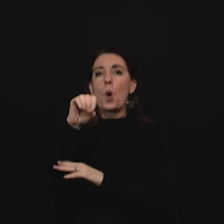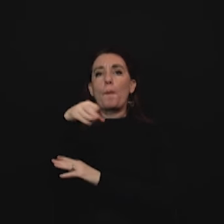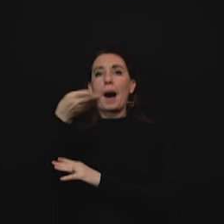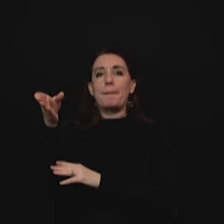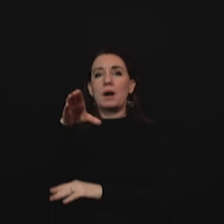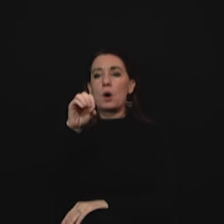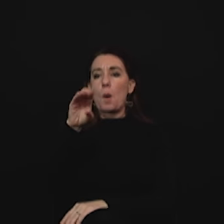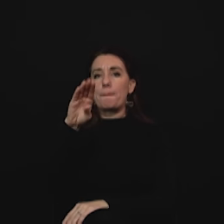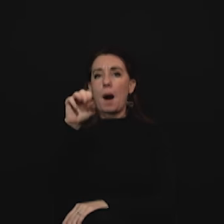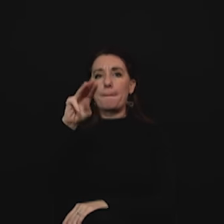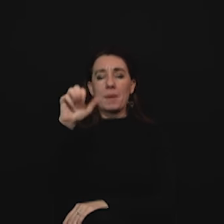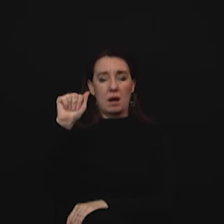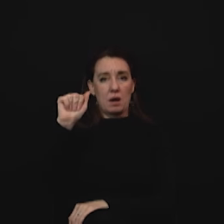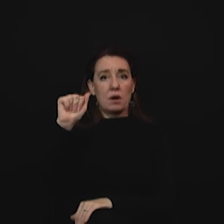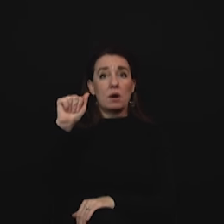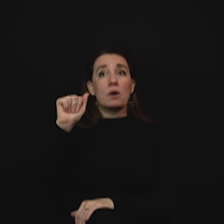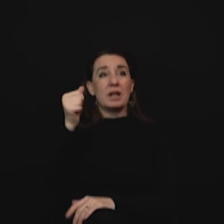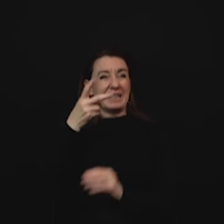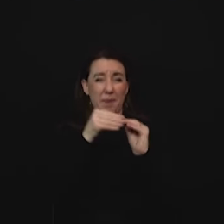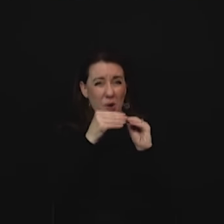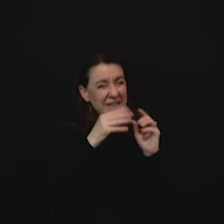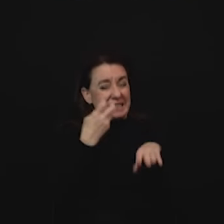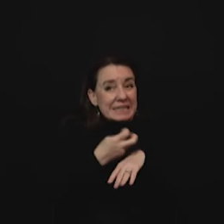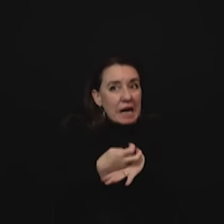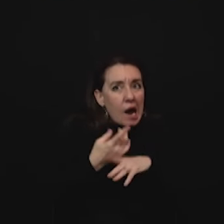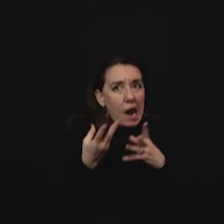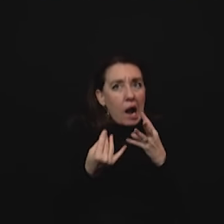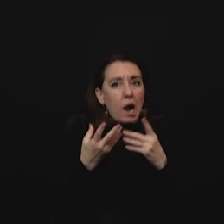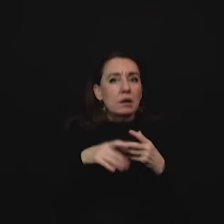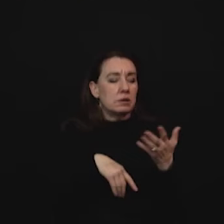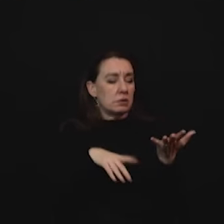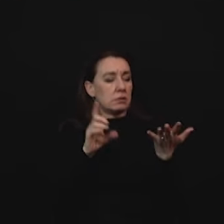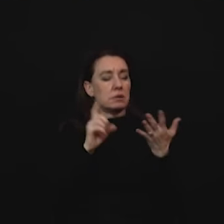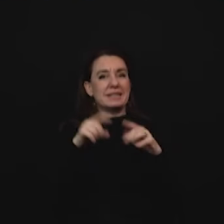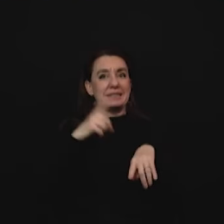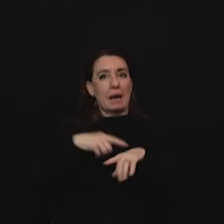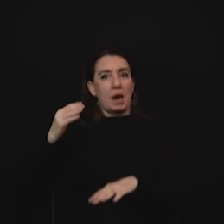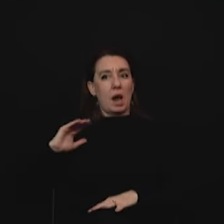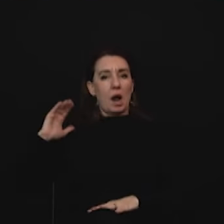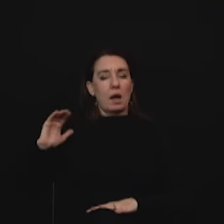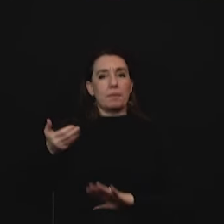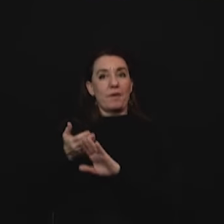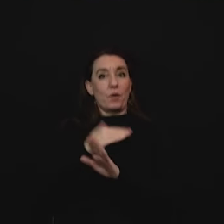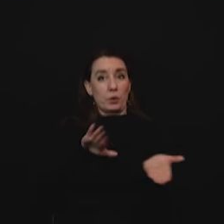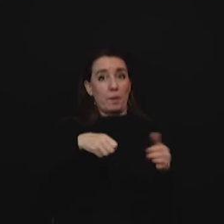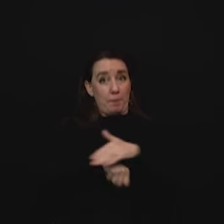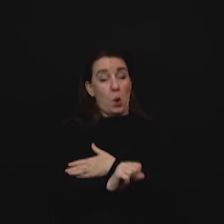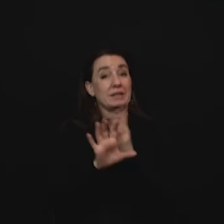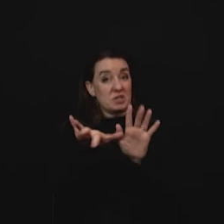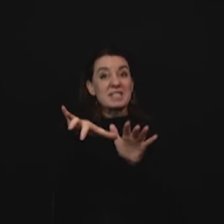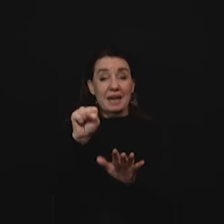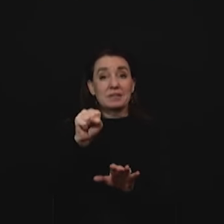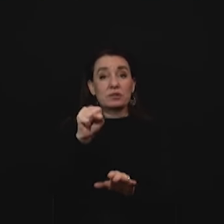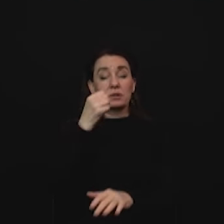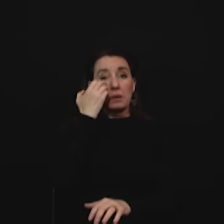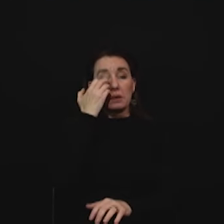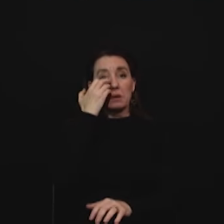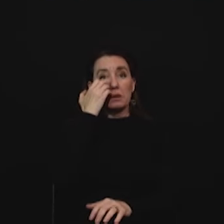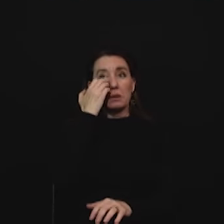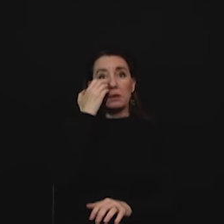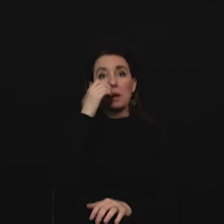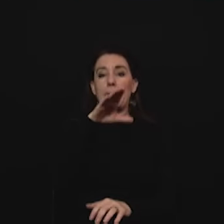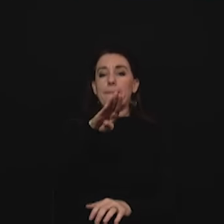Okay. Now we're seeing, we're stretching you a little bit, going a little bit further back in time since some of you were born. All right. So yes. So